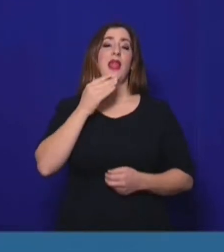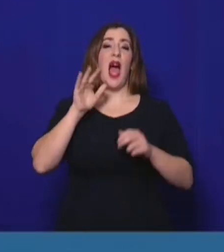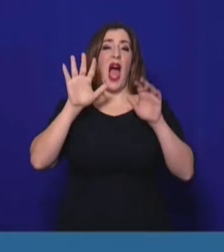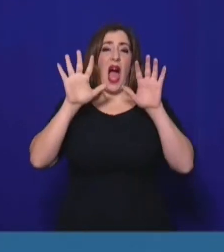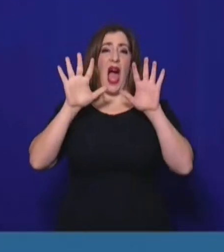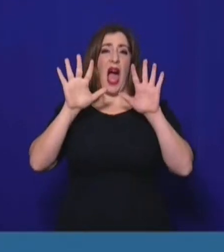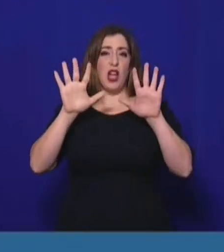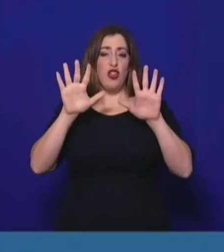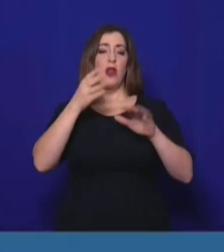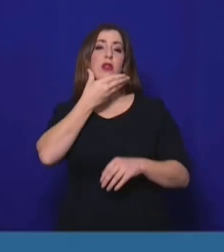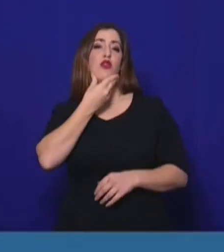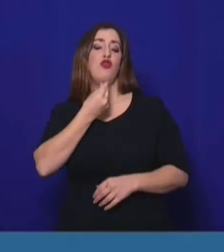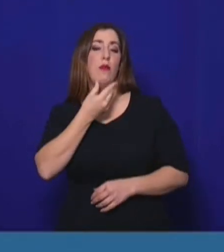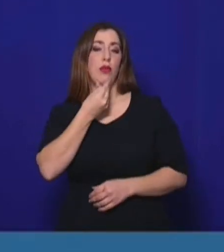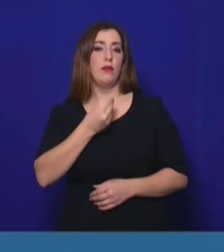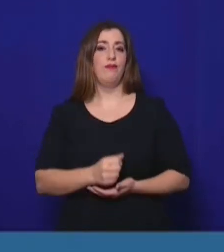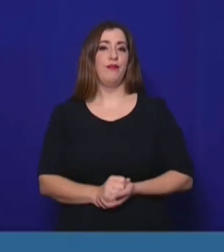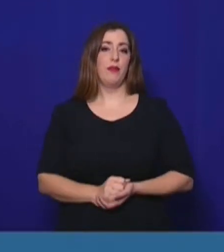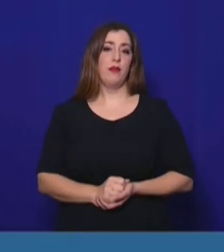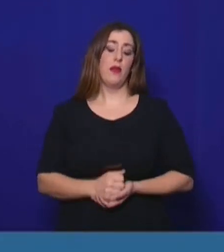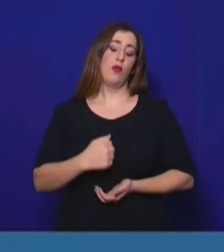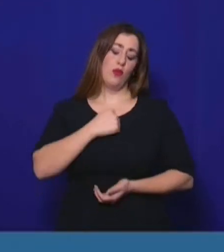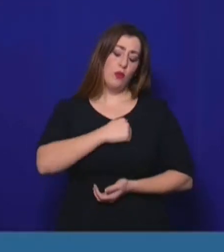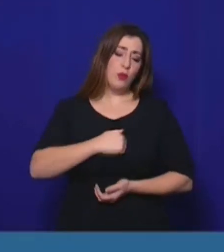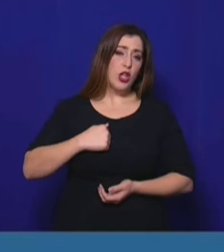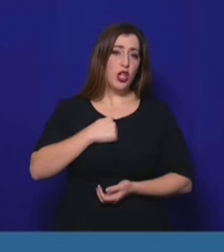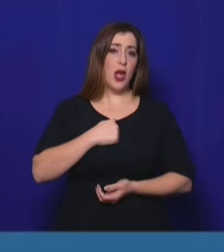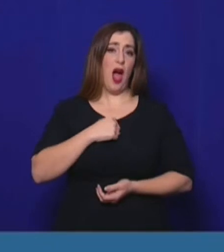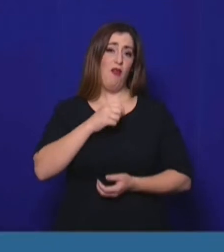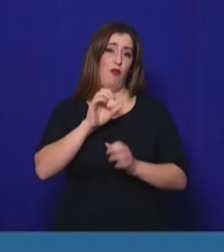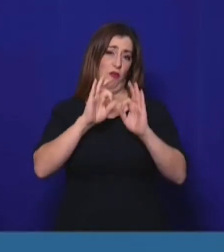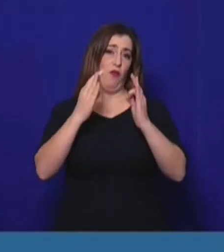ta' dawn il-persuni, it-tnejn li mietu.